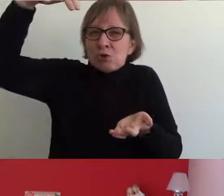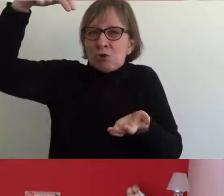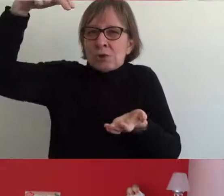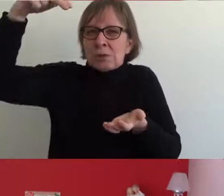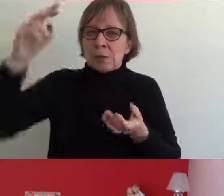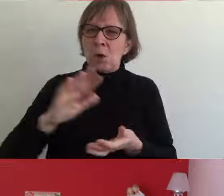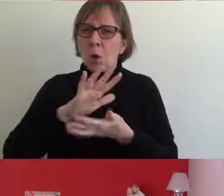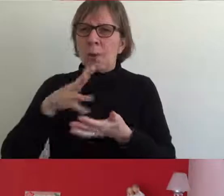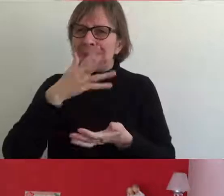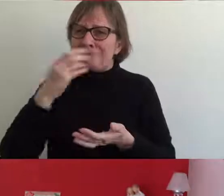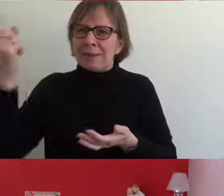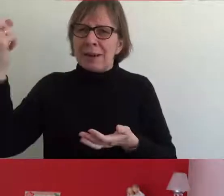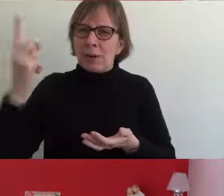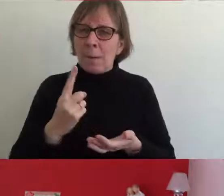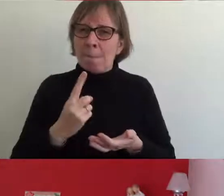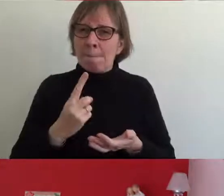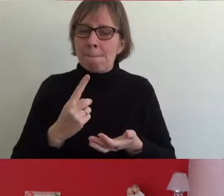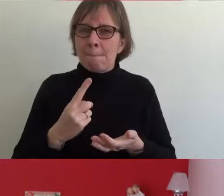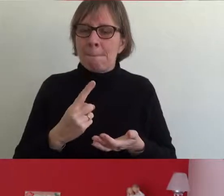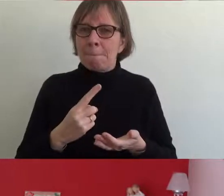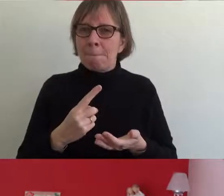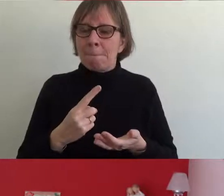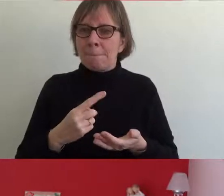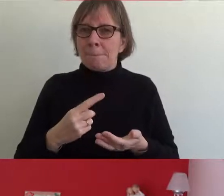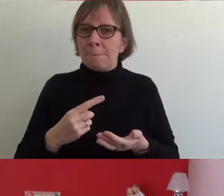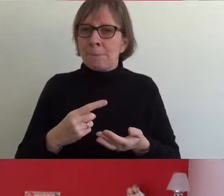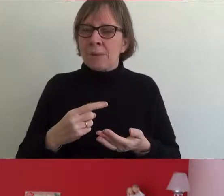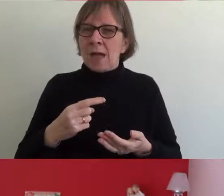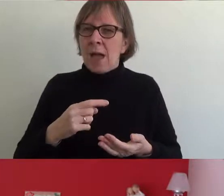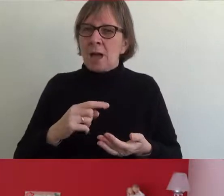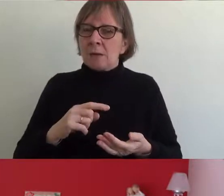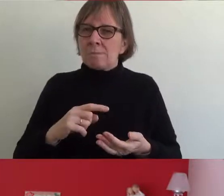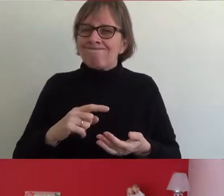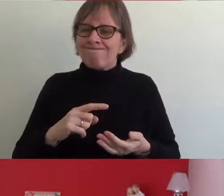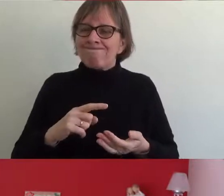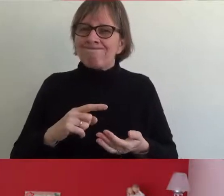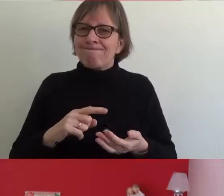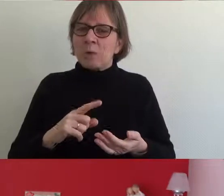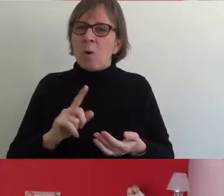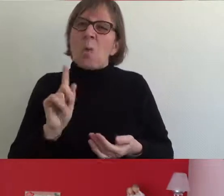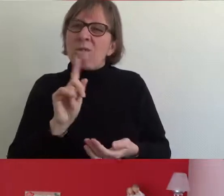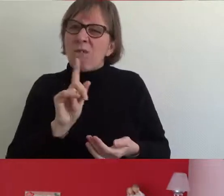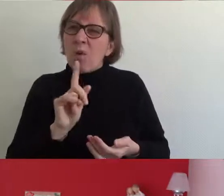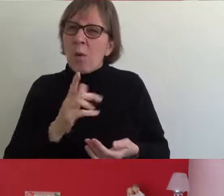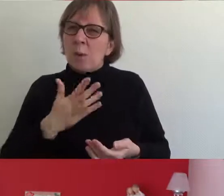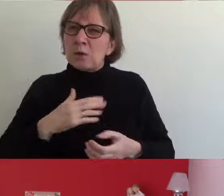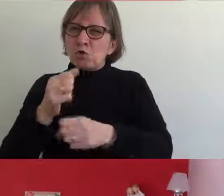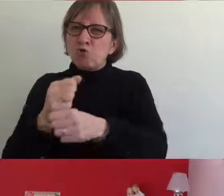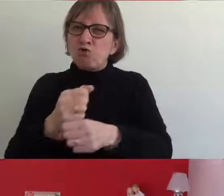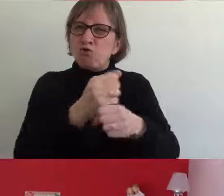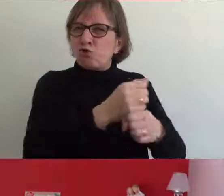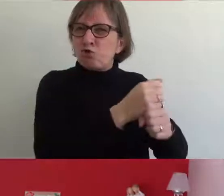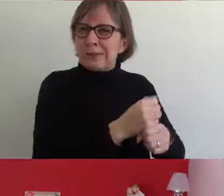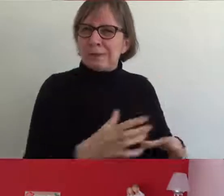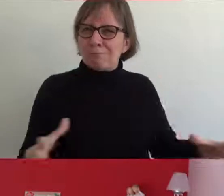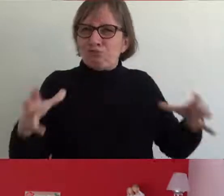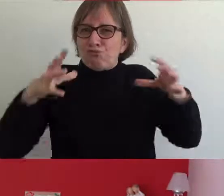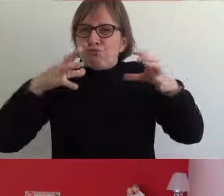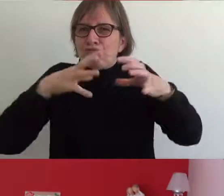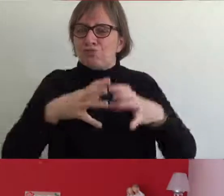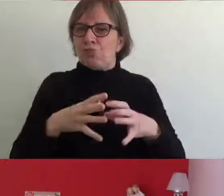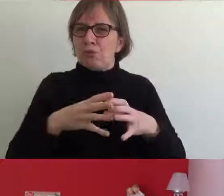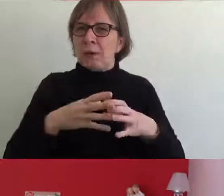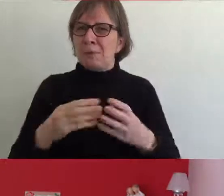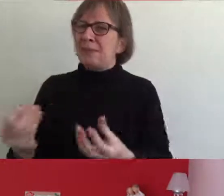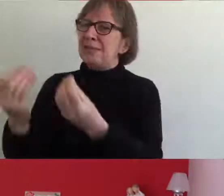It was is the time that it was written for, and it was written with thought and the aim of bringing churches together.